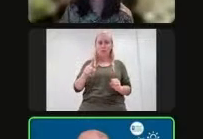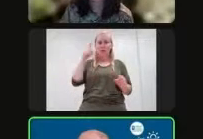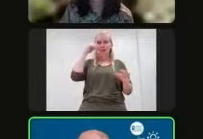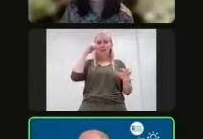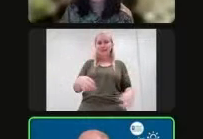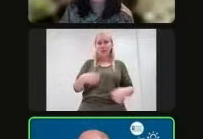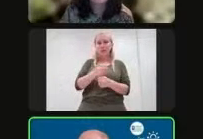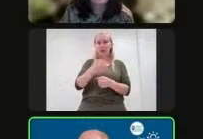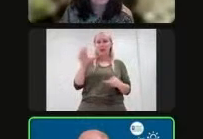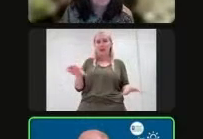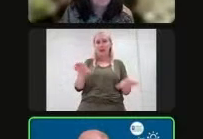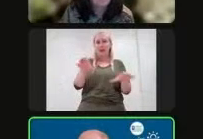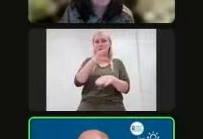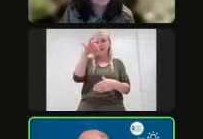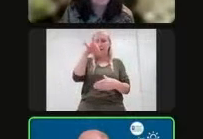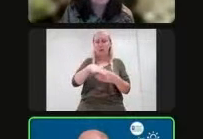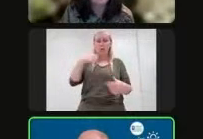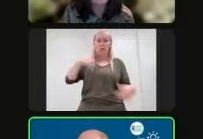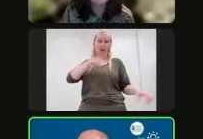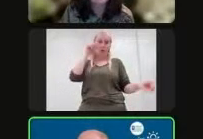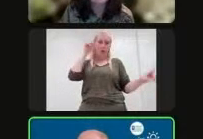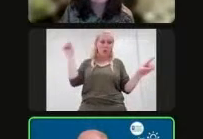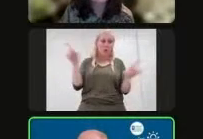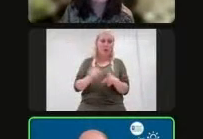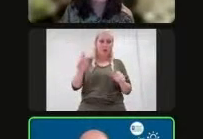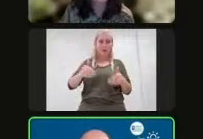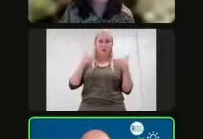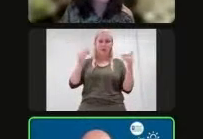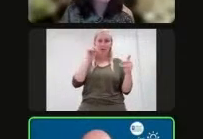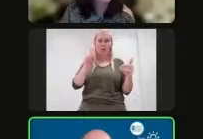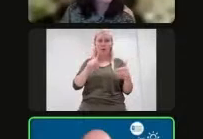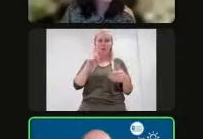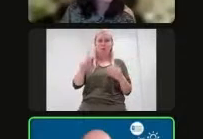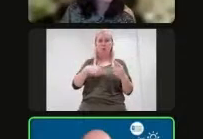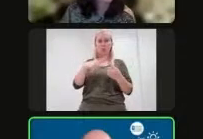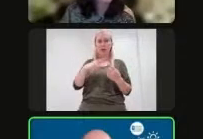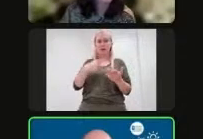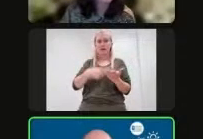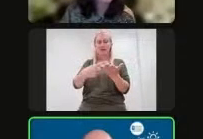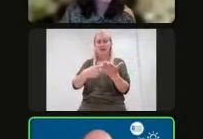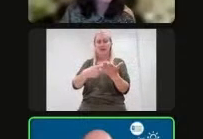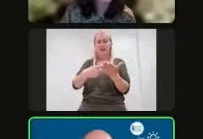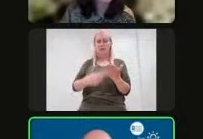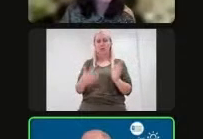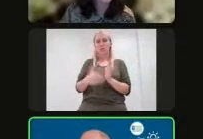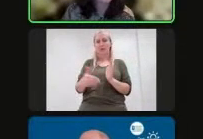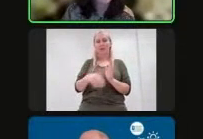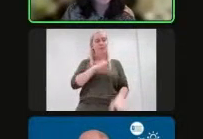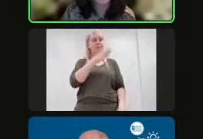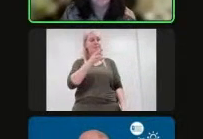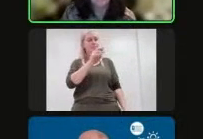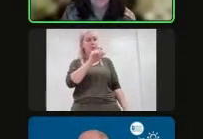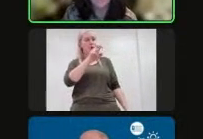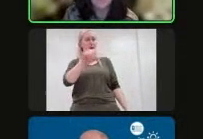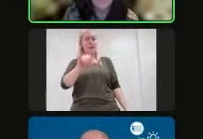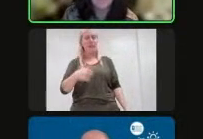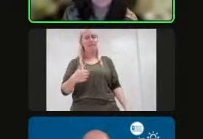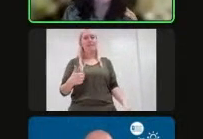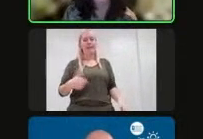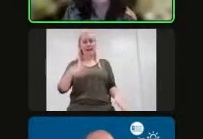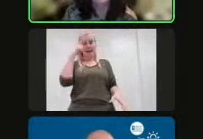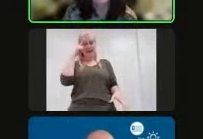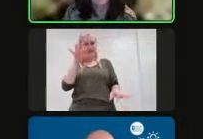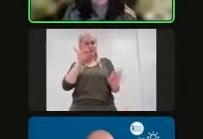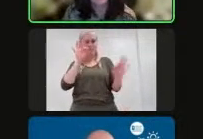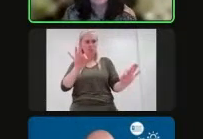We agree to move to the question when discussion is repetitive. Yeah, Marty. I think this is a